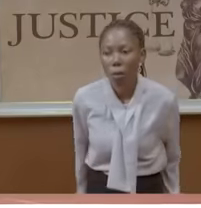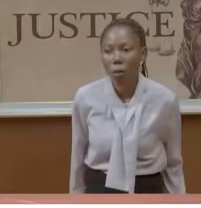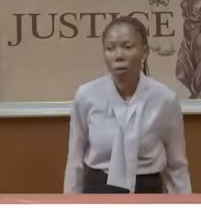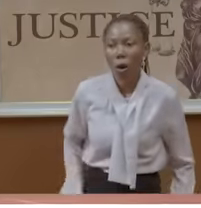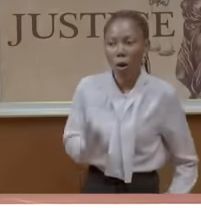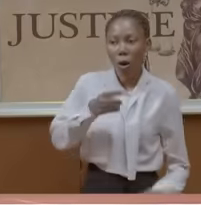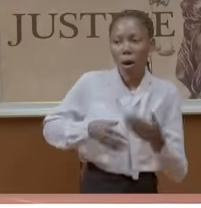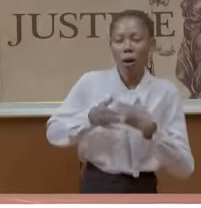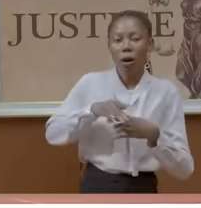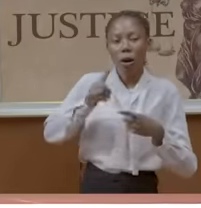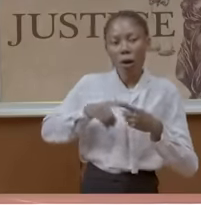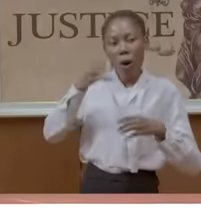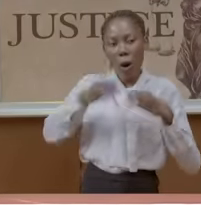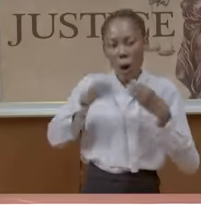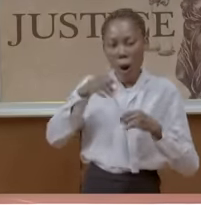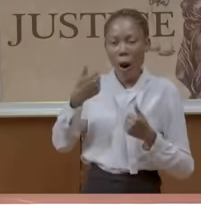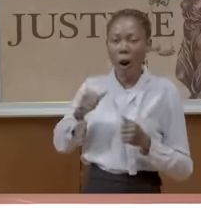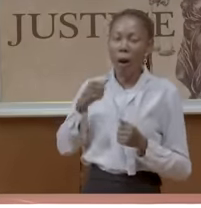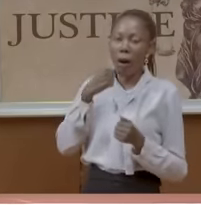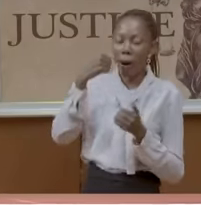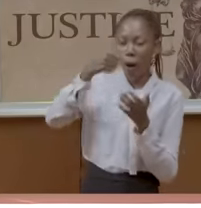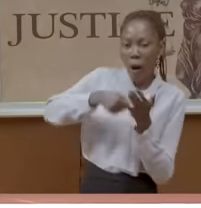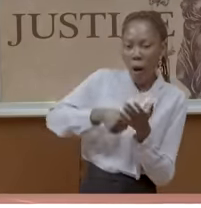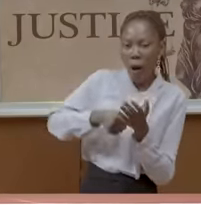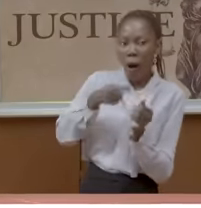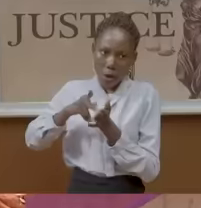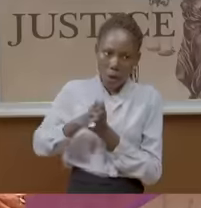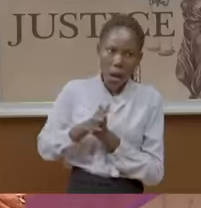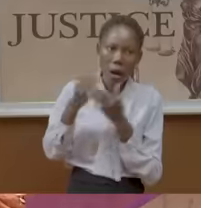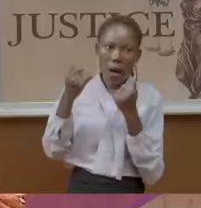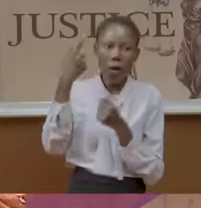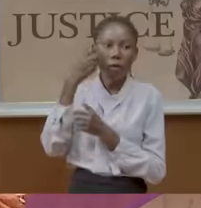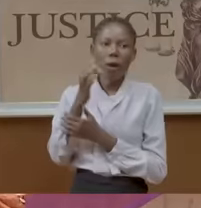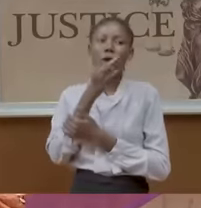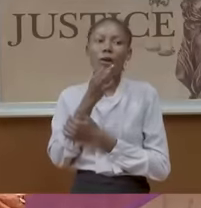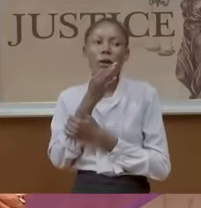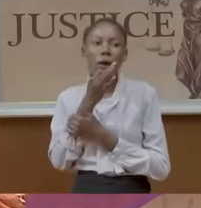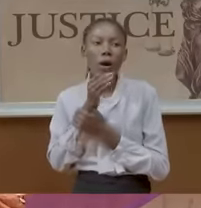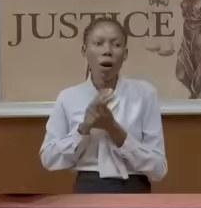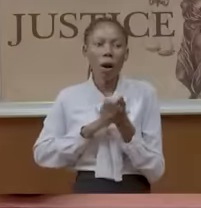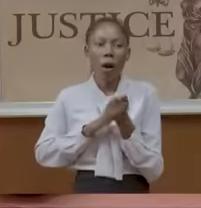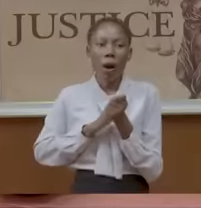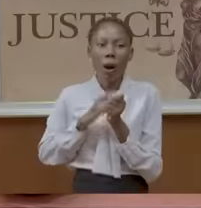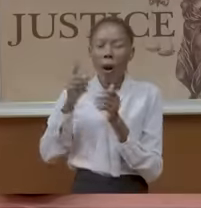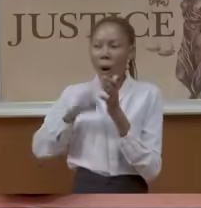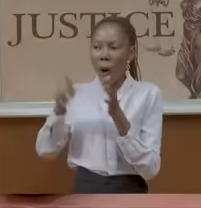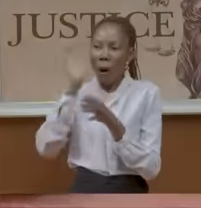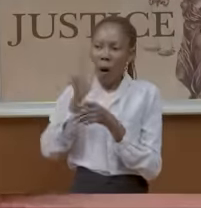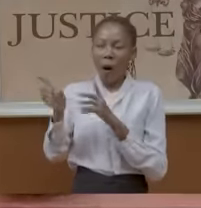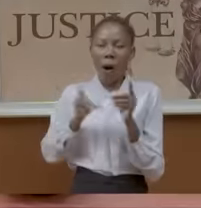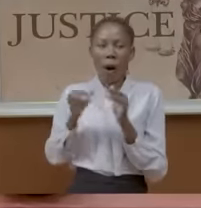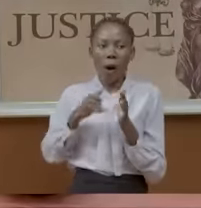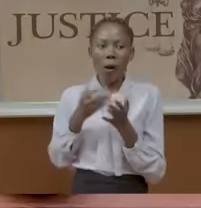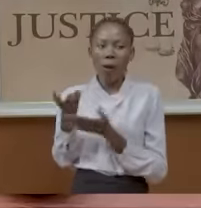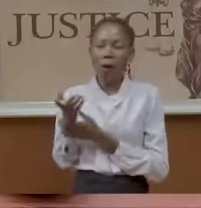Do you understand me? Get it, the admission letter to the legal team. On the upkeep, what have you been doing about that?